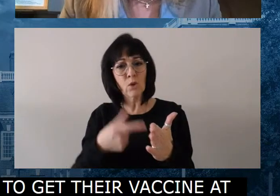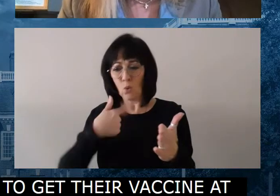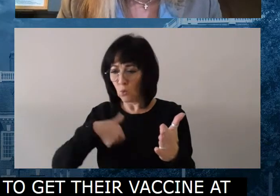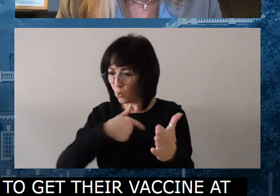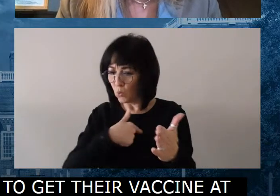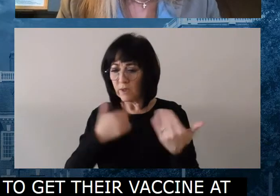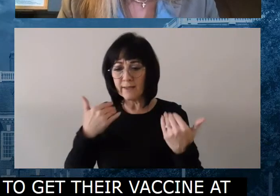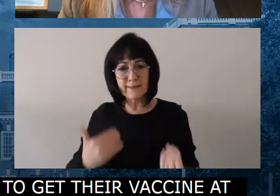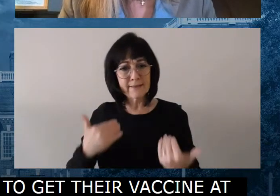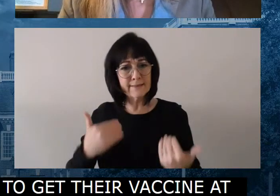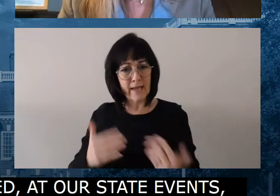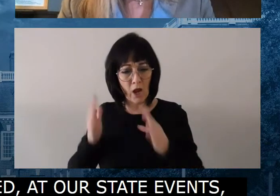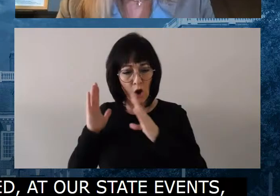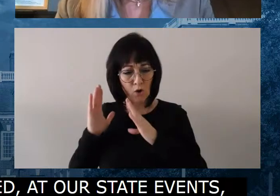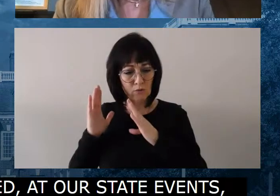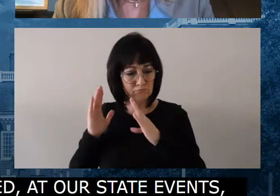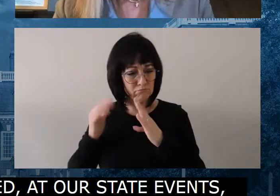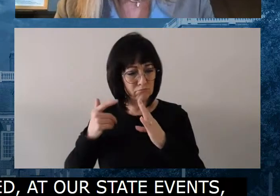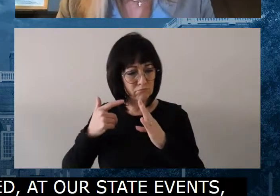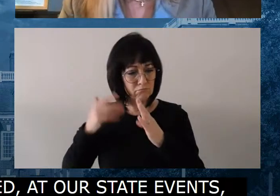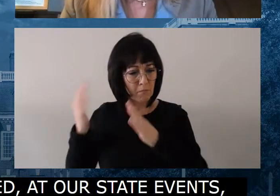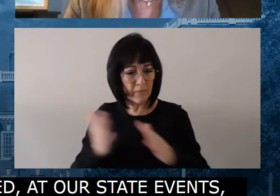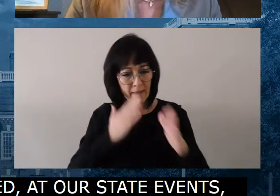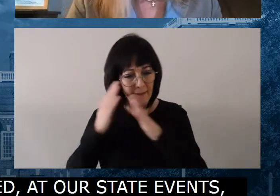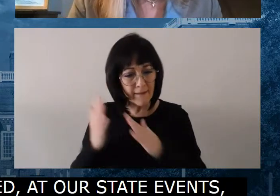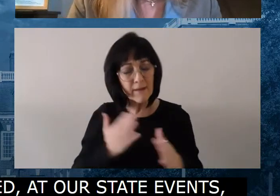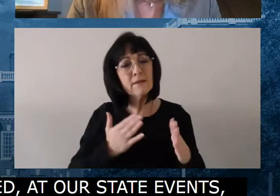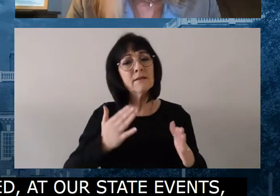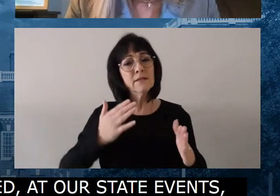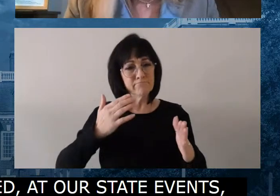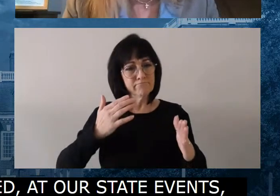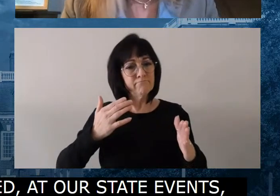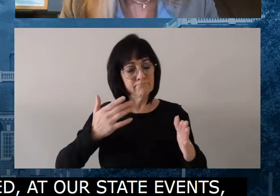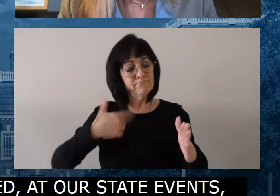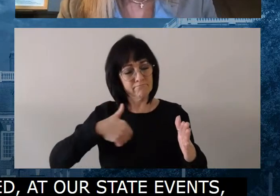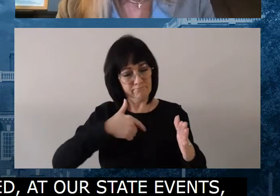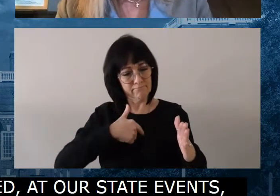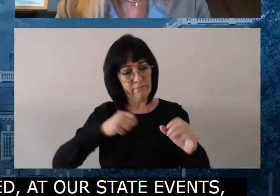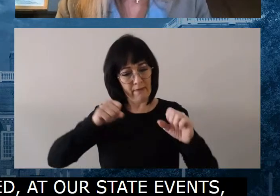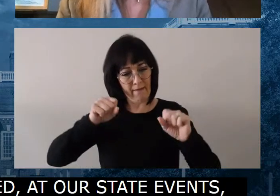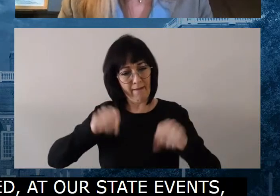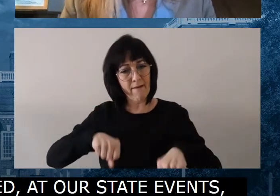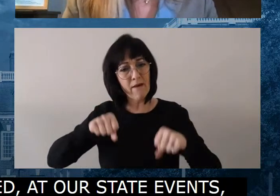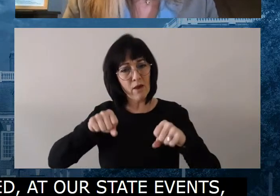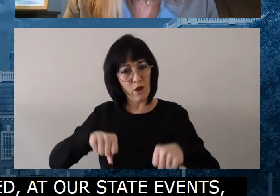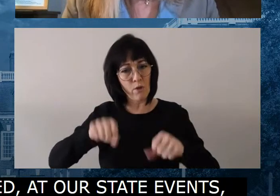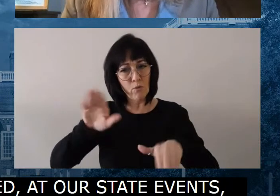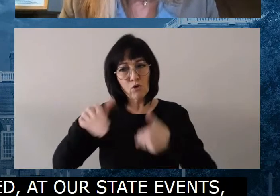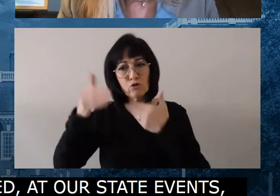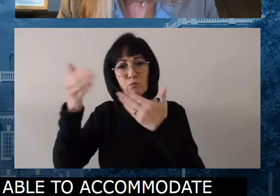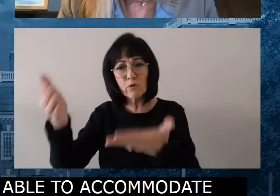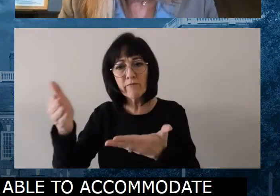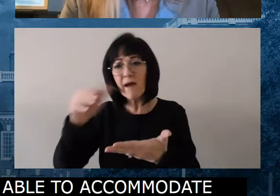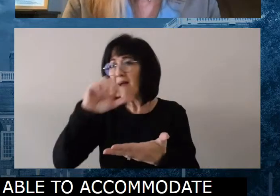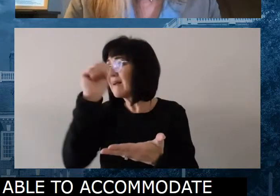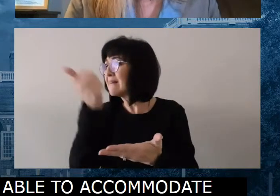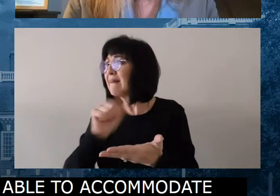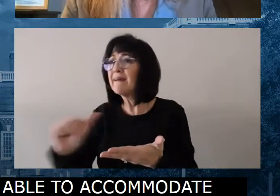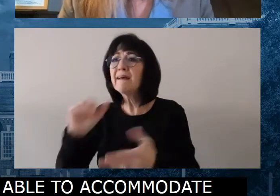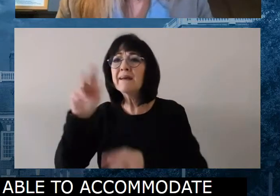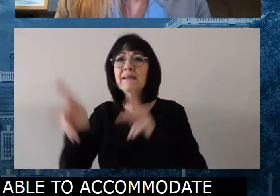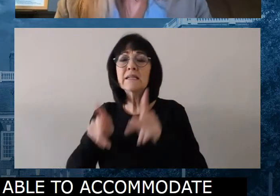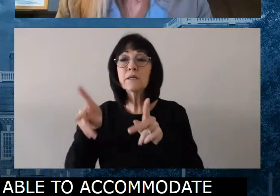able to accommodate individuals with really any type of need. So lots of opportunities,